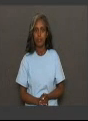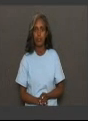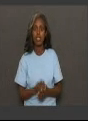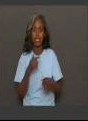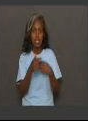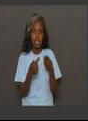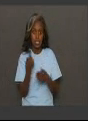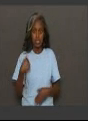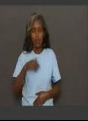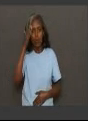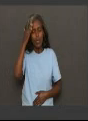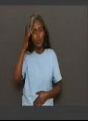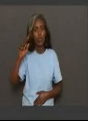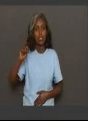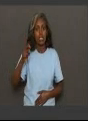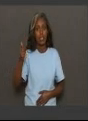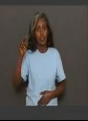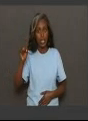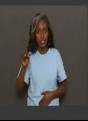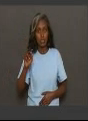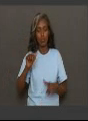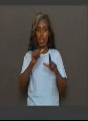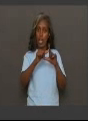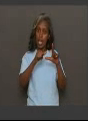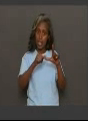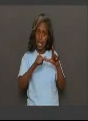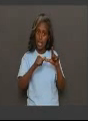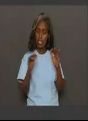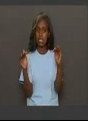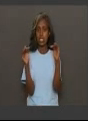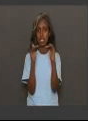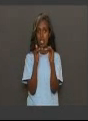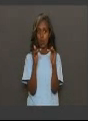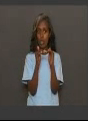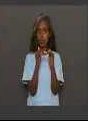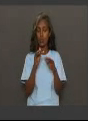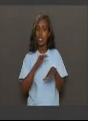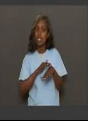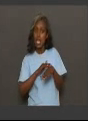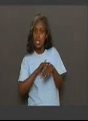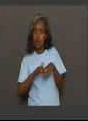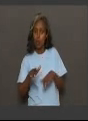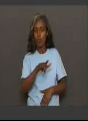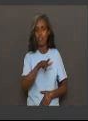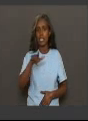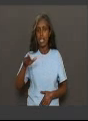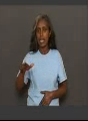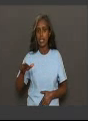Since we know that the tangent of an angle is equal to the slope of the